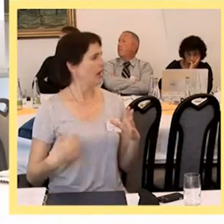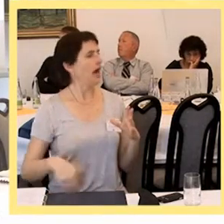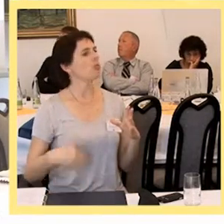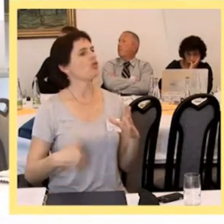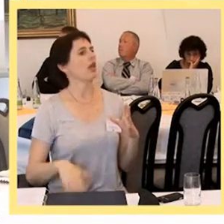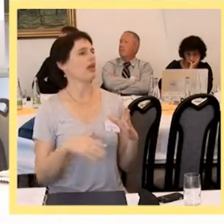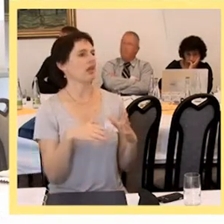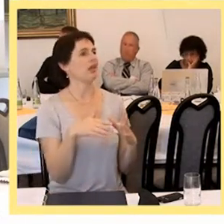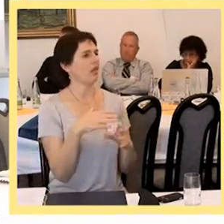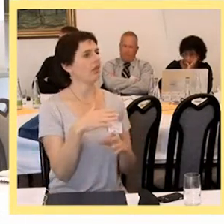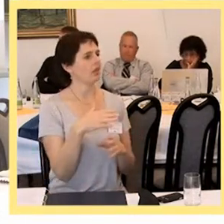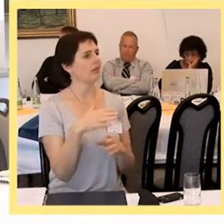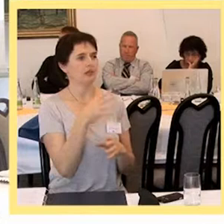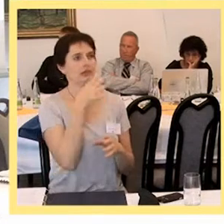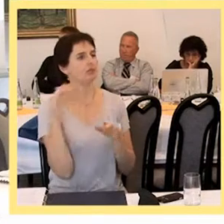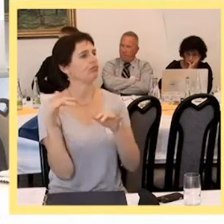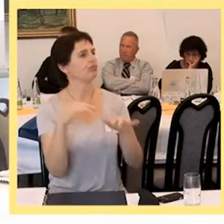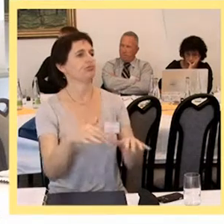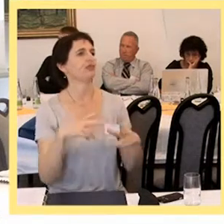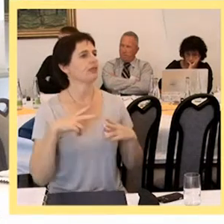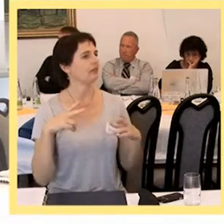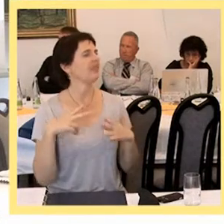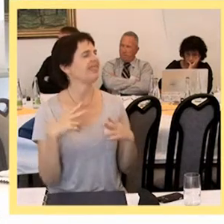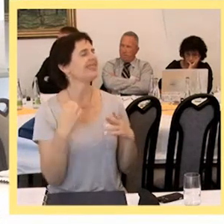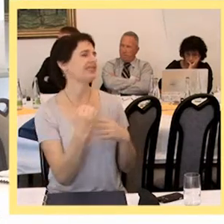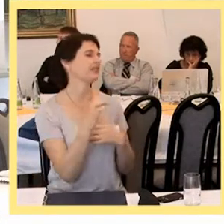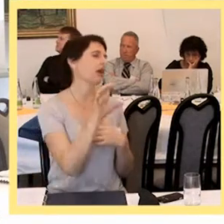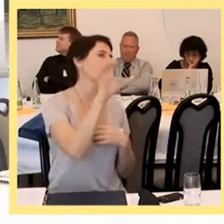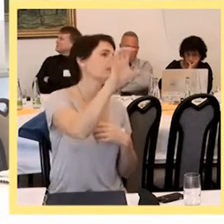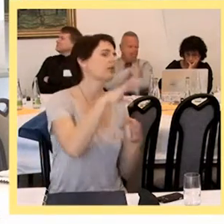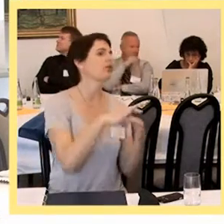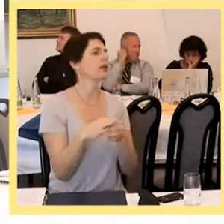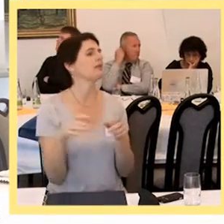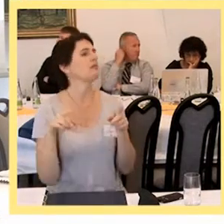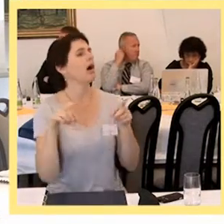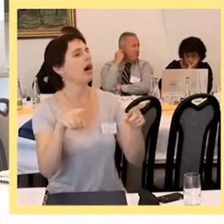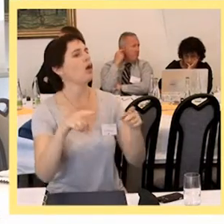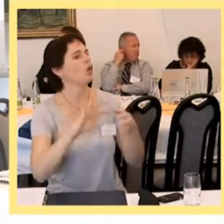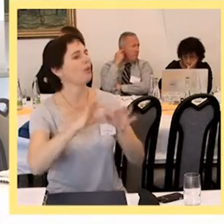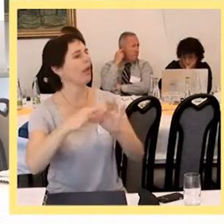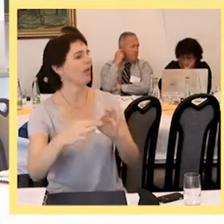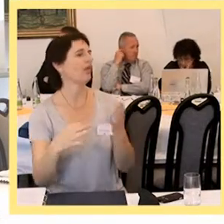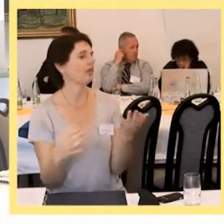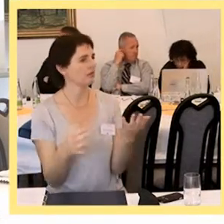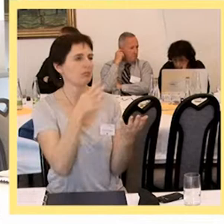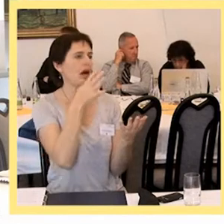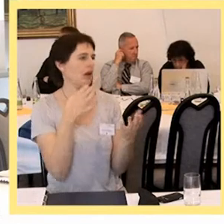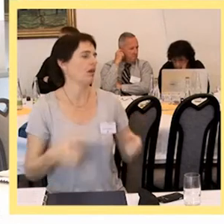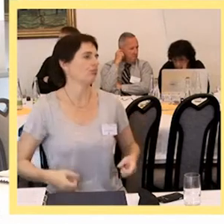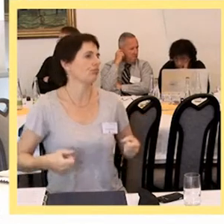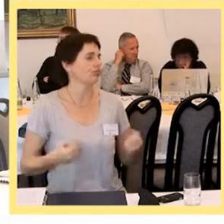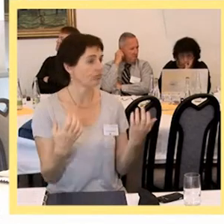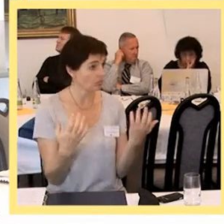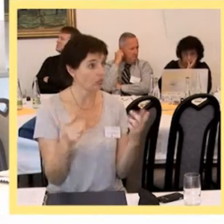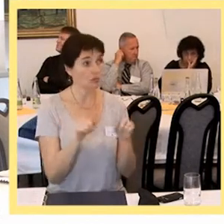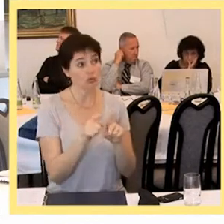of incident we were trying to simulate, which was the Paralympic Games. So we had a large number of amputees. A couple of wheelchair